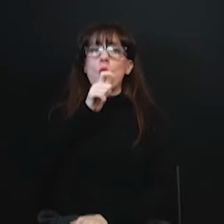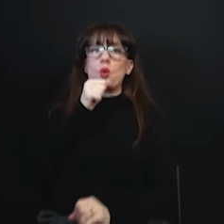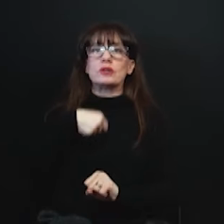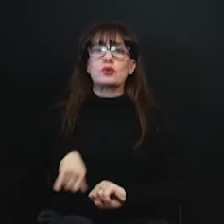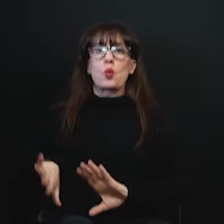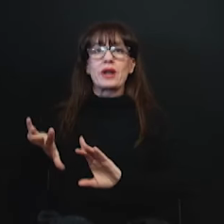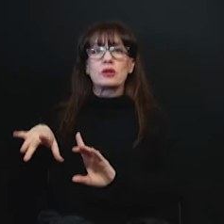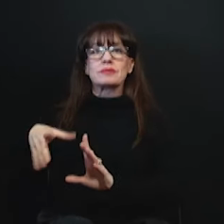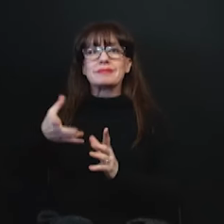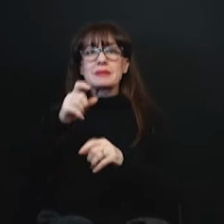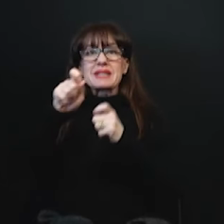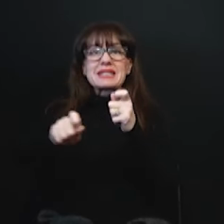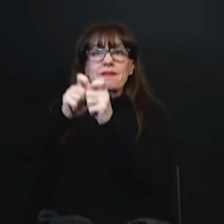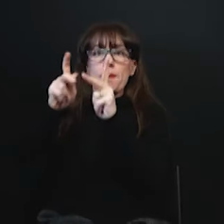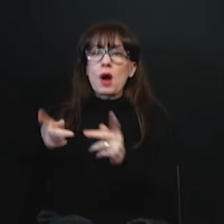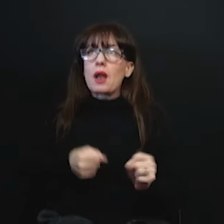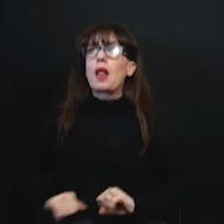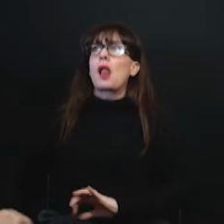surrendering to.